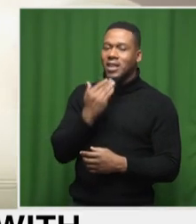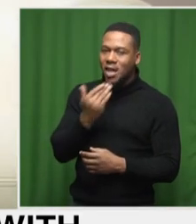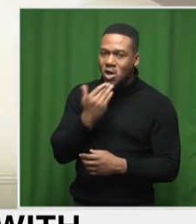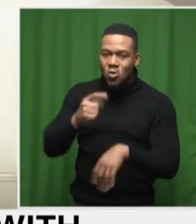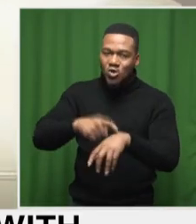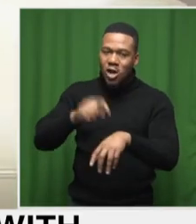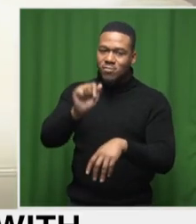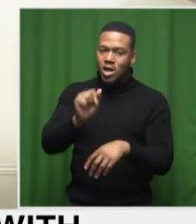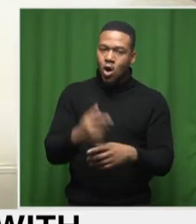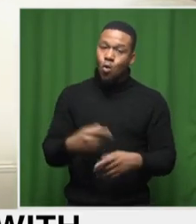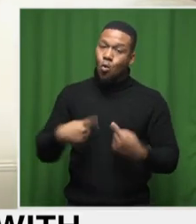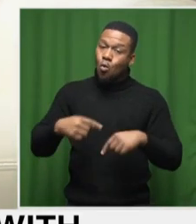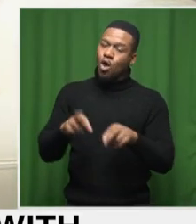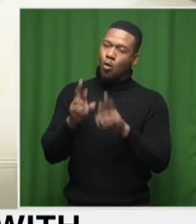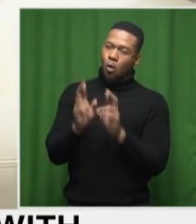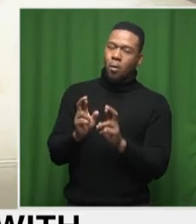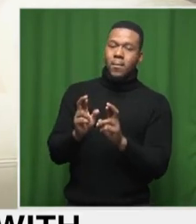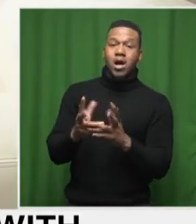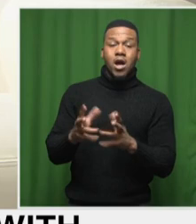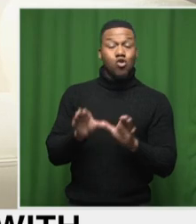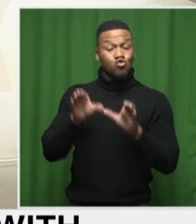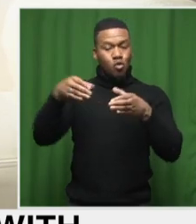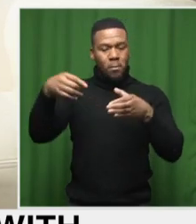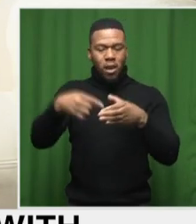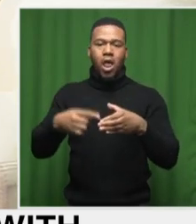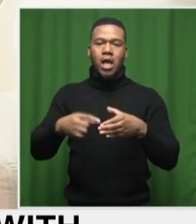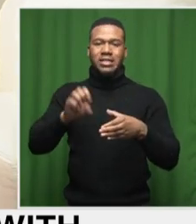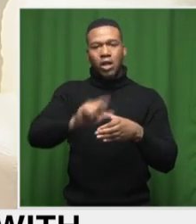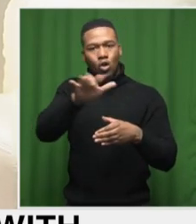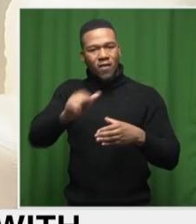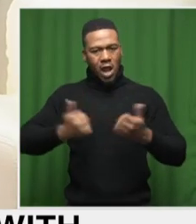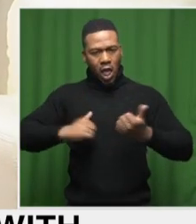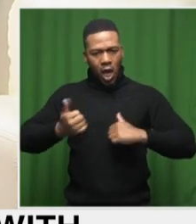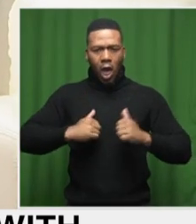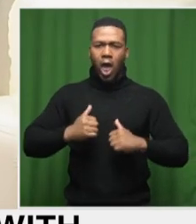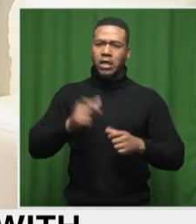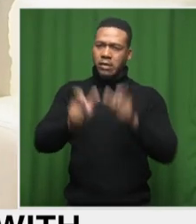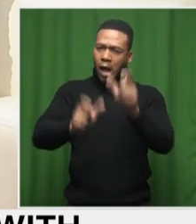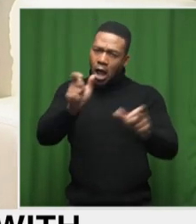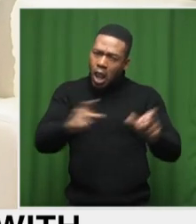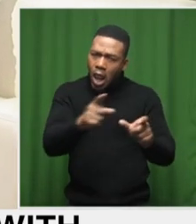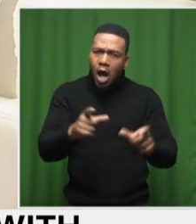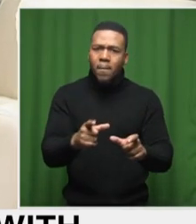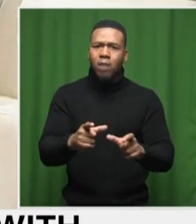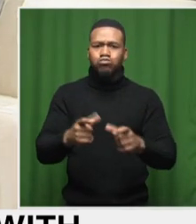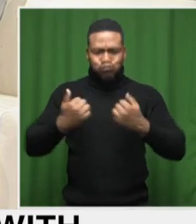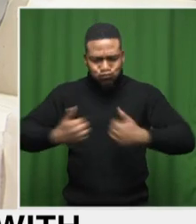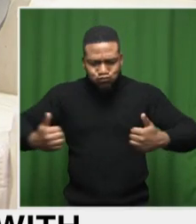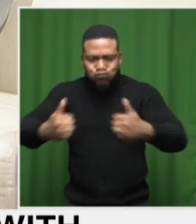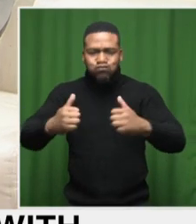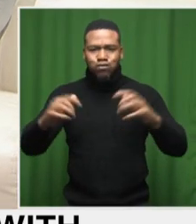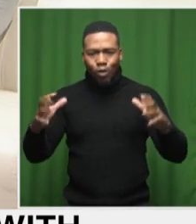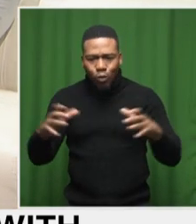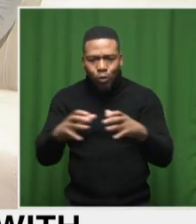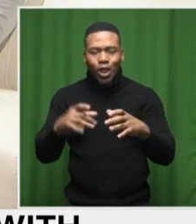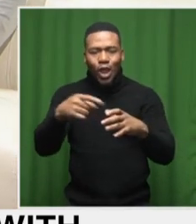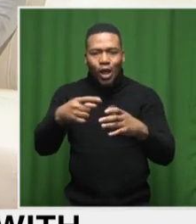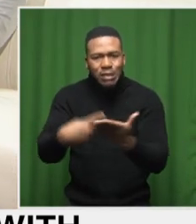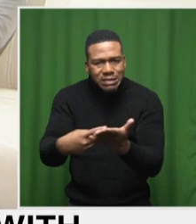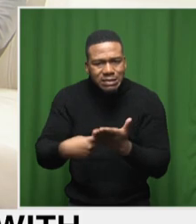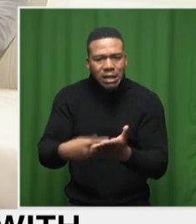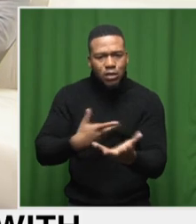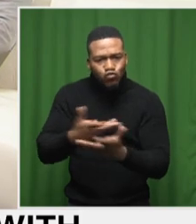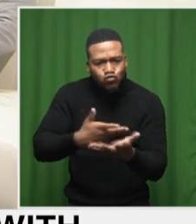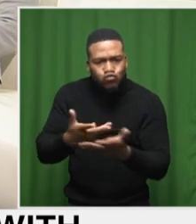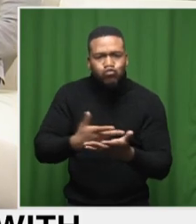you know, the cabal of South African actors can just group and come together and have a platform to discuss such issues and such issues as